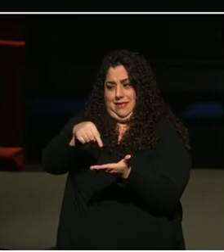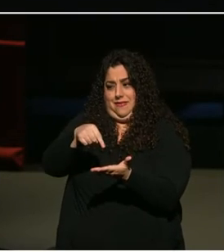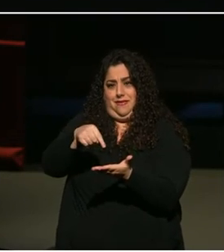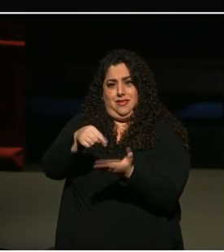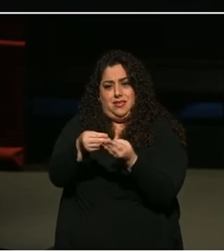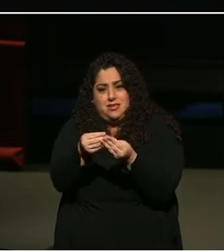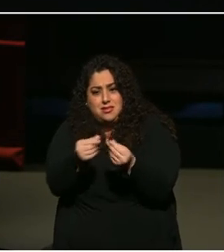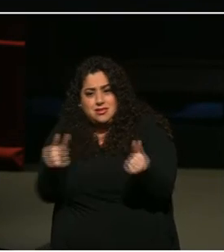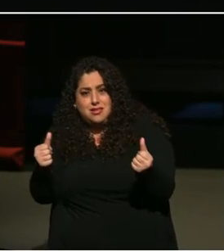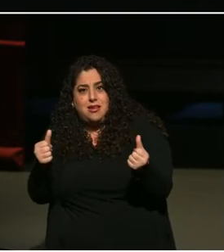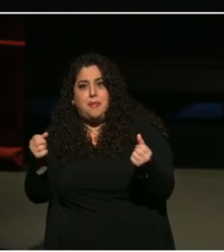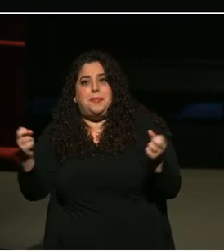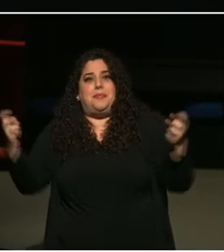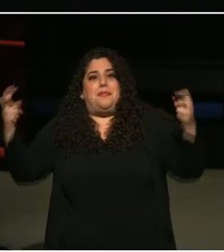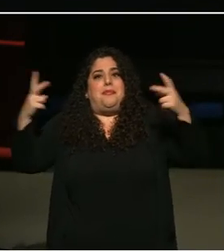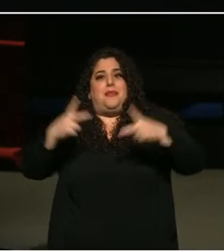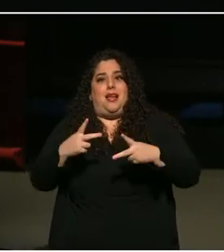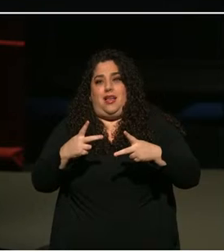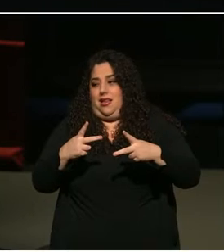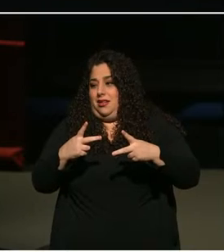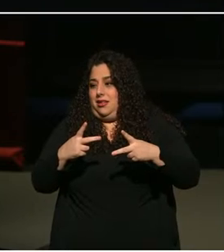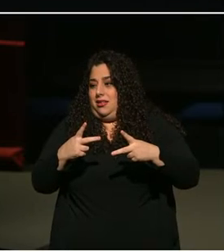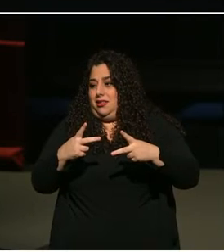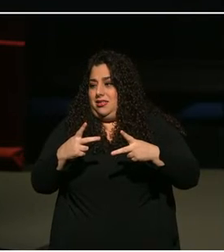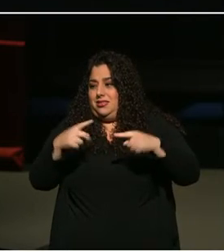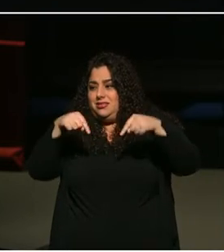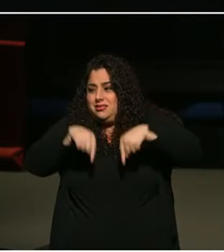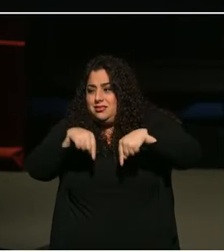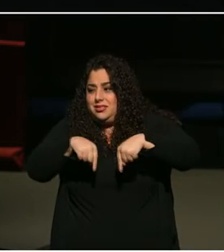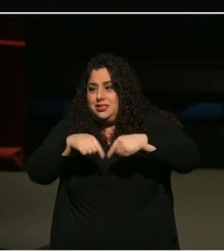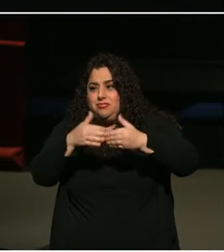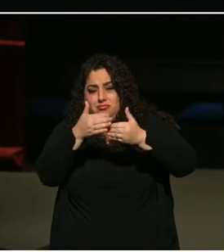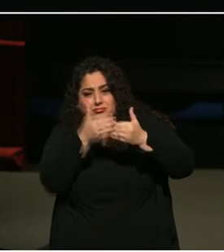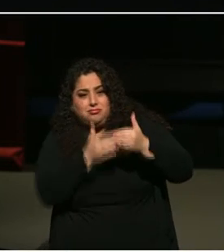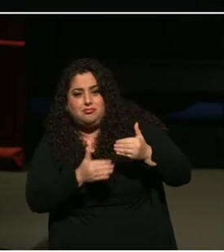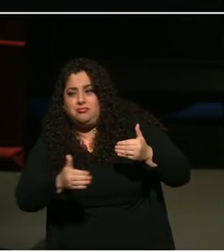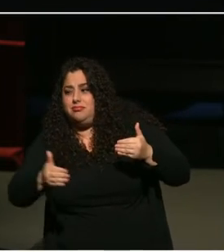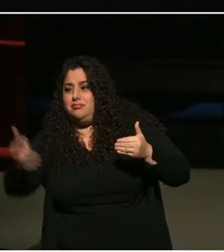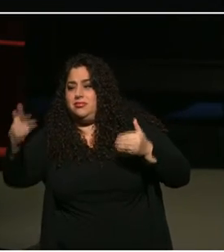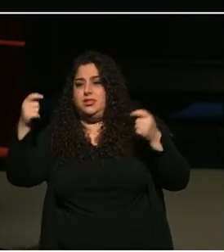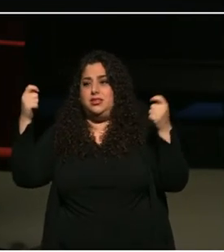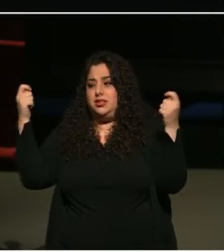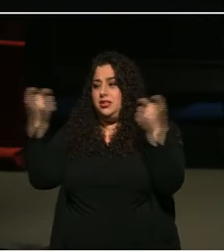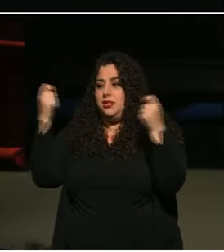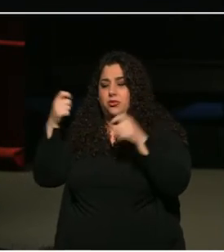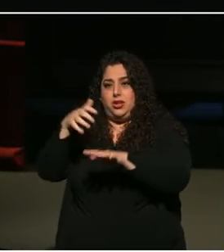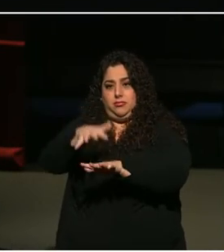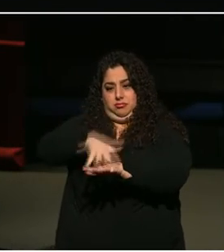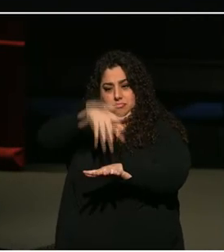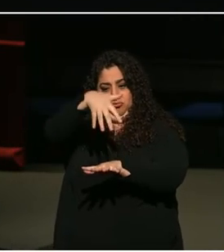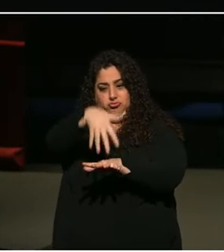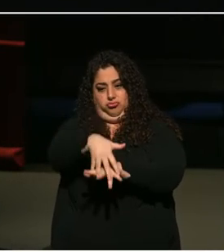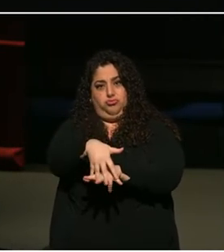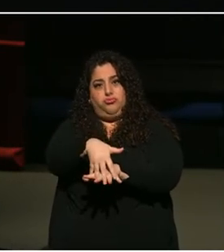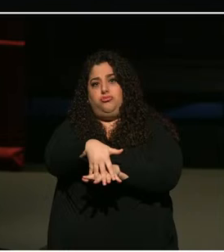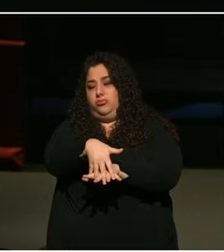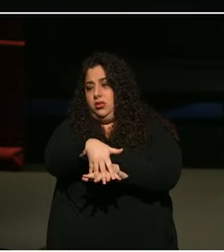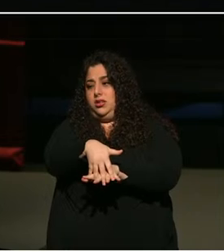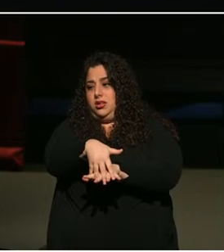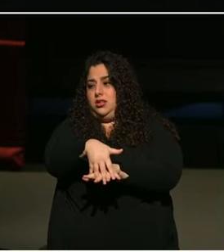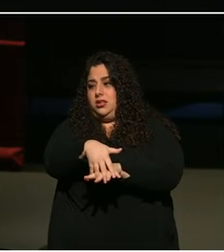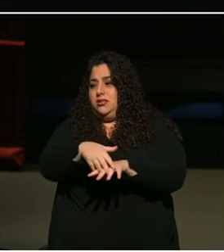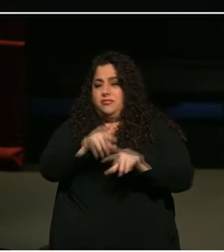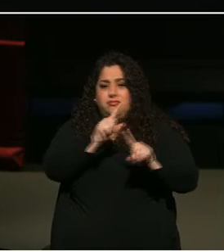like, that we can all share space to celebrate Native American and Indigenous cultures, to reflect,